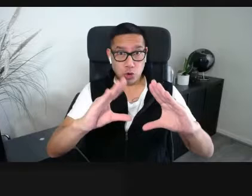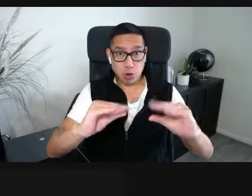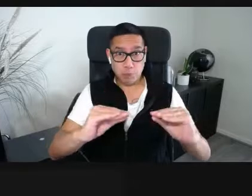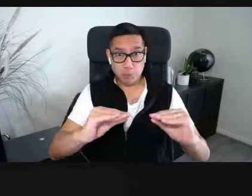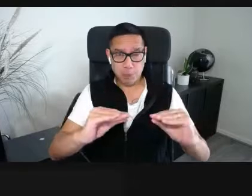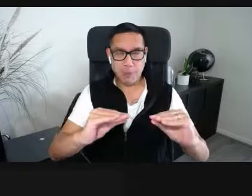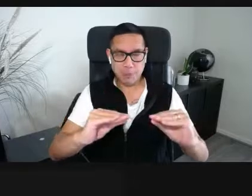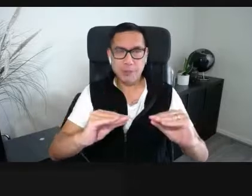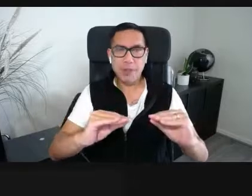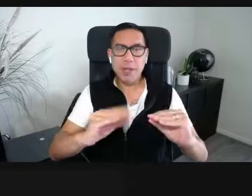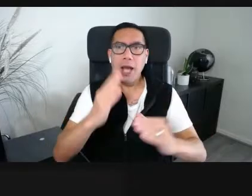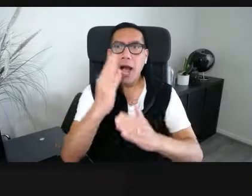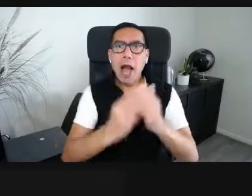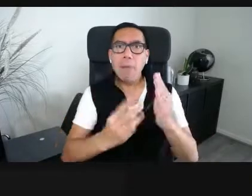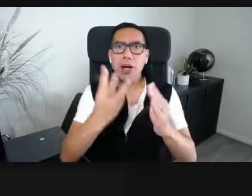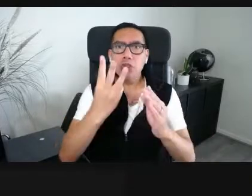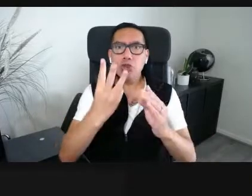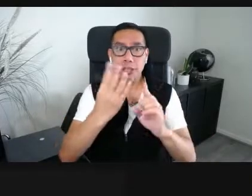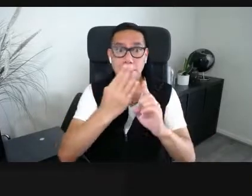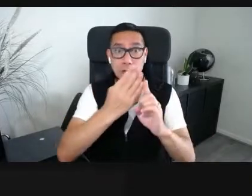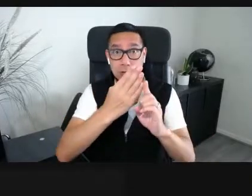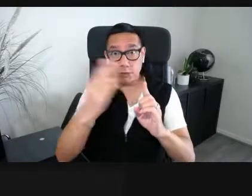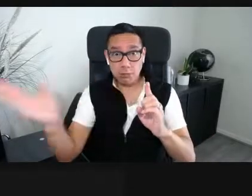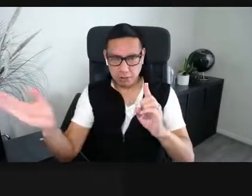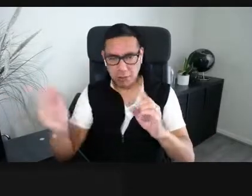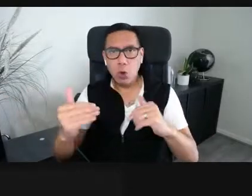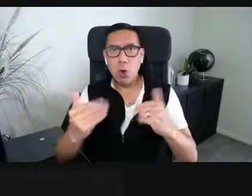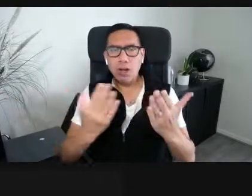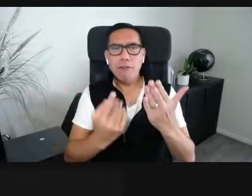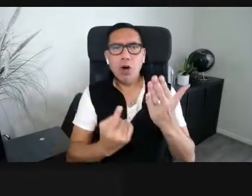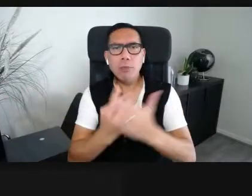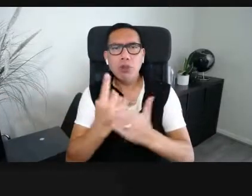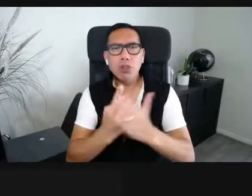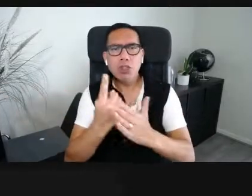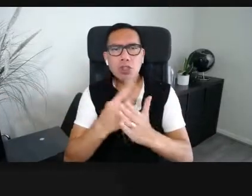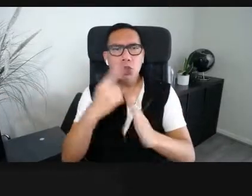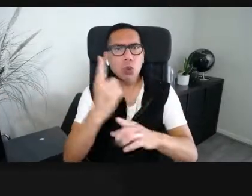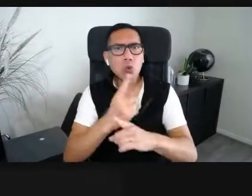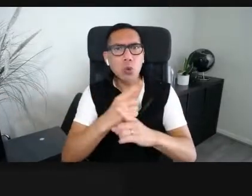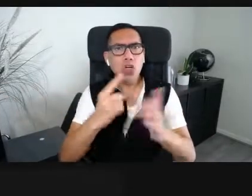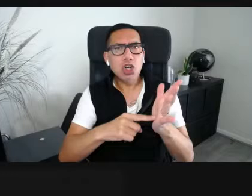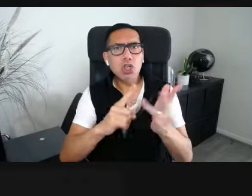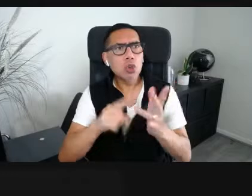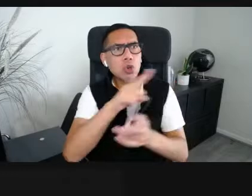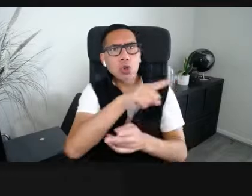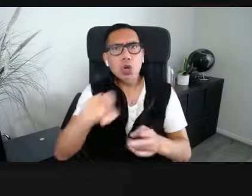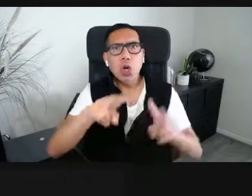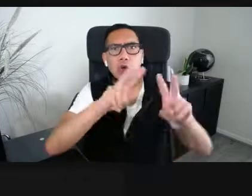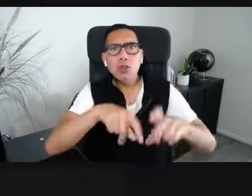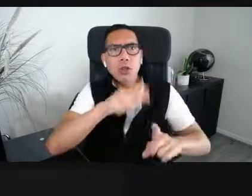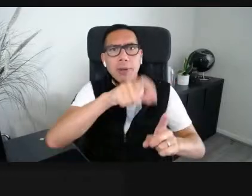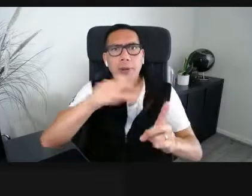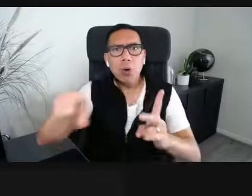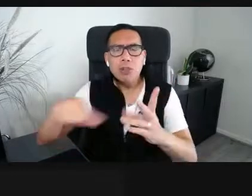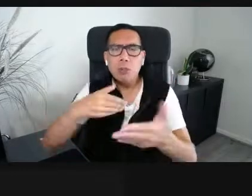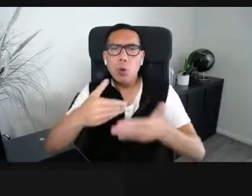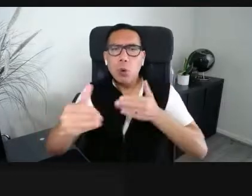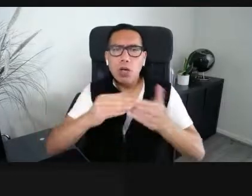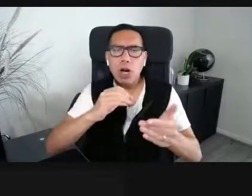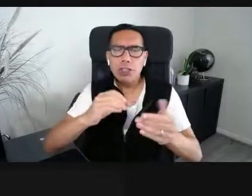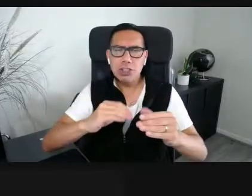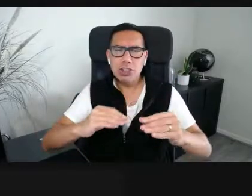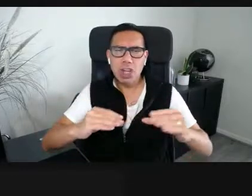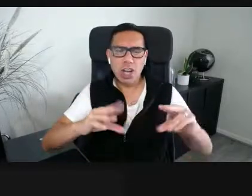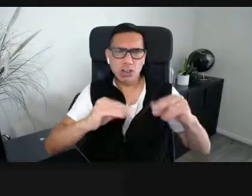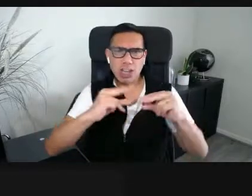after 3:30, there's going to be an opportunity to talk to researchers. So we have a couple of chat rooms organised and there's opportunities